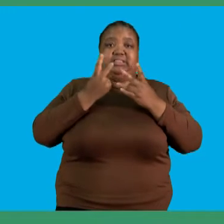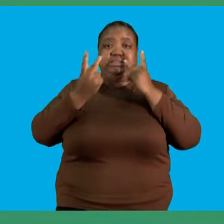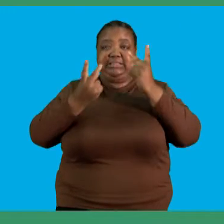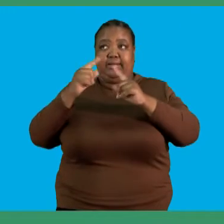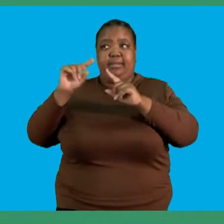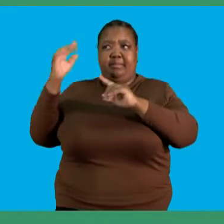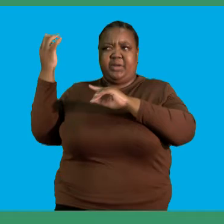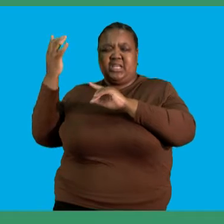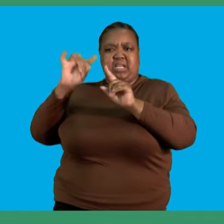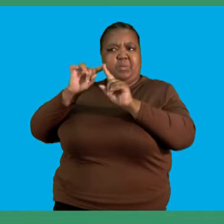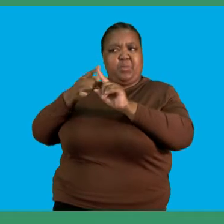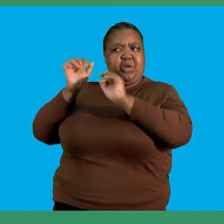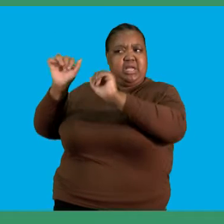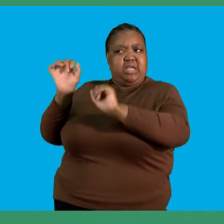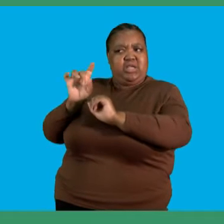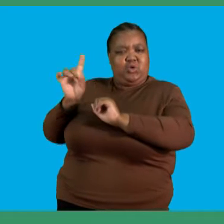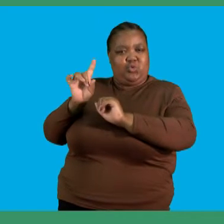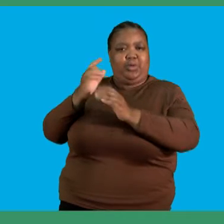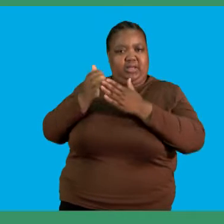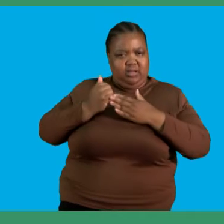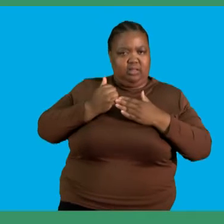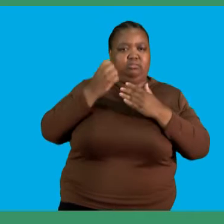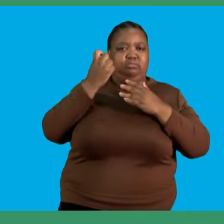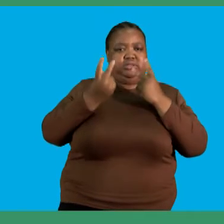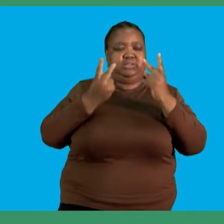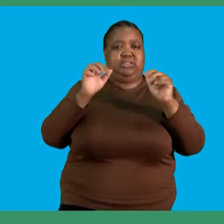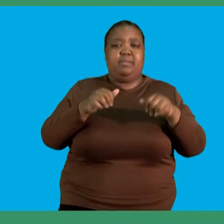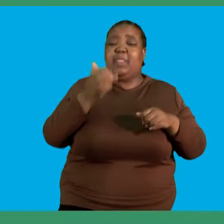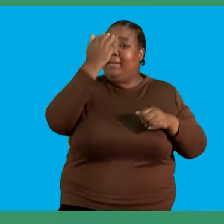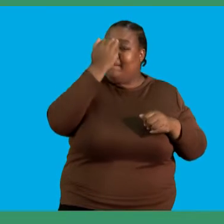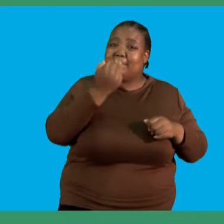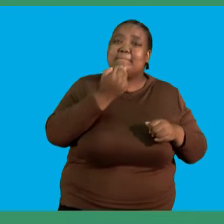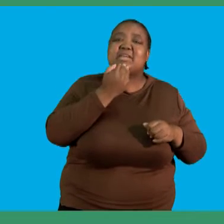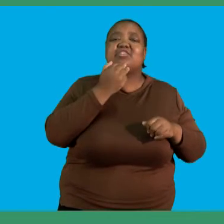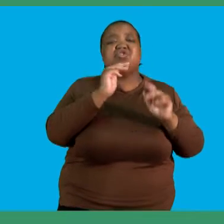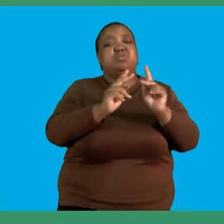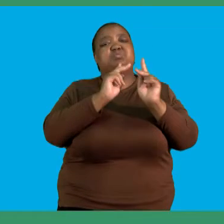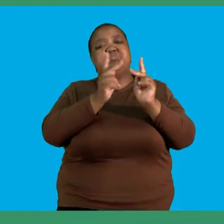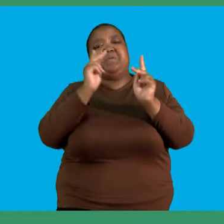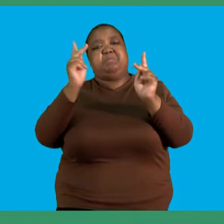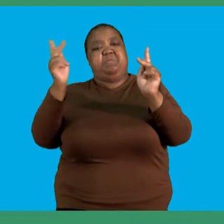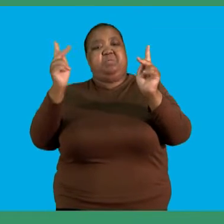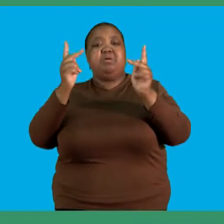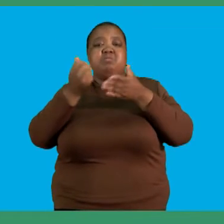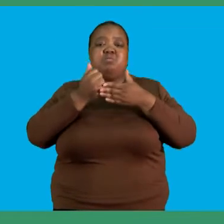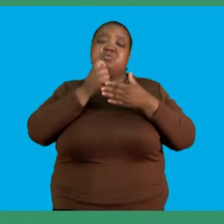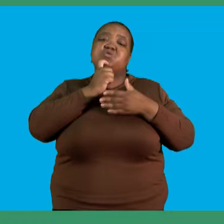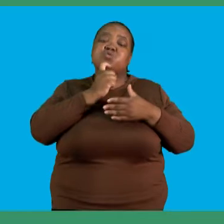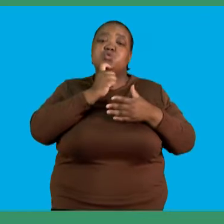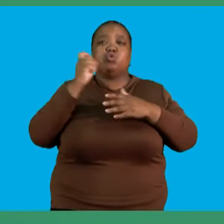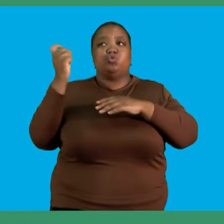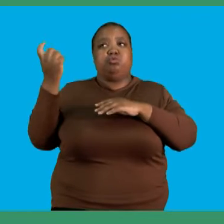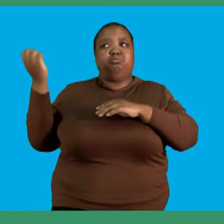presenter. Hence we talk about pictures, images, or any other tool that is being